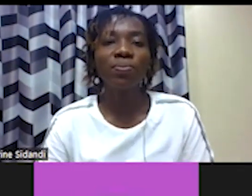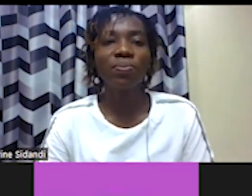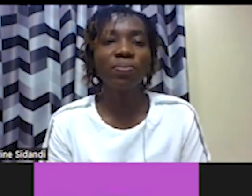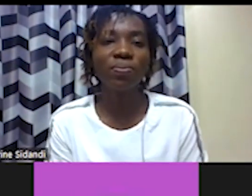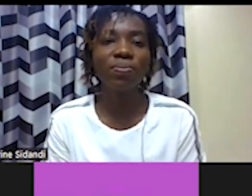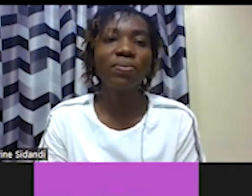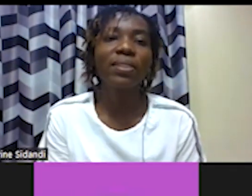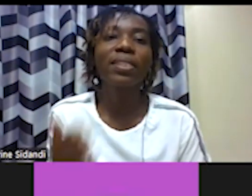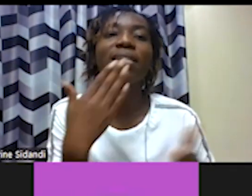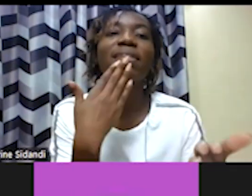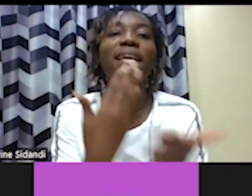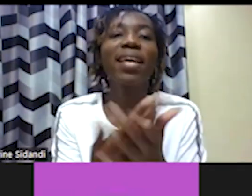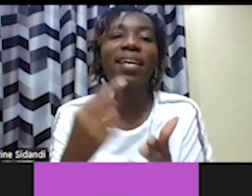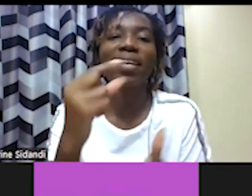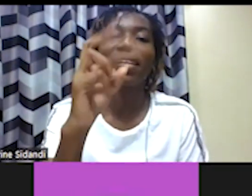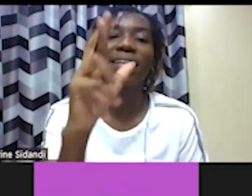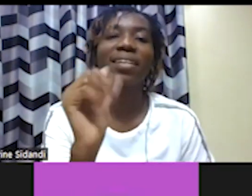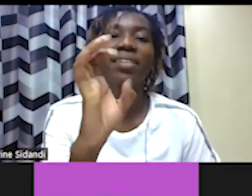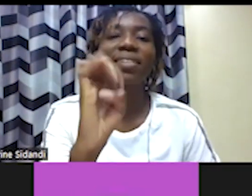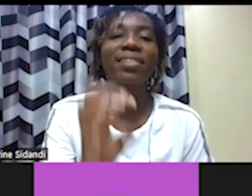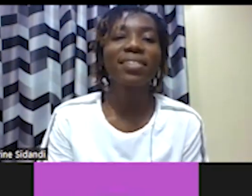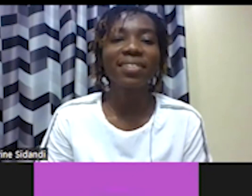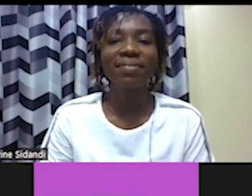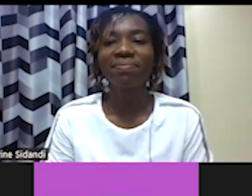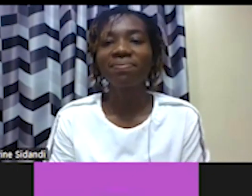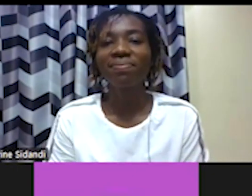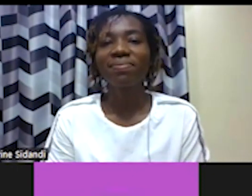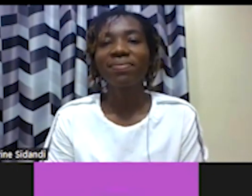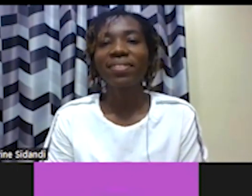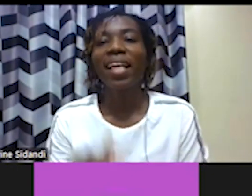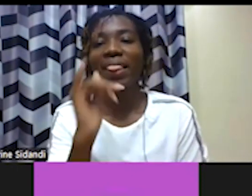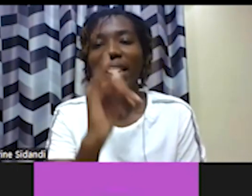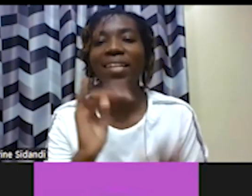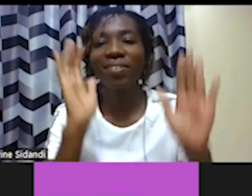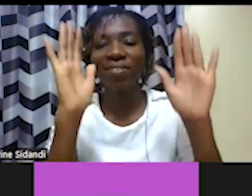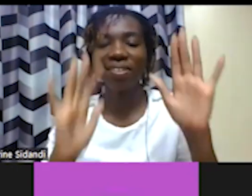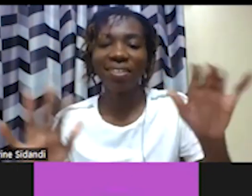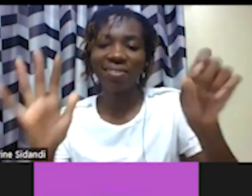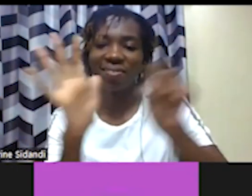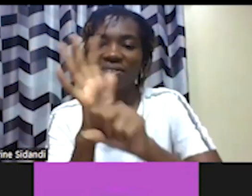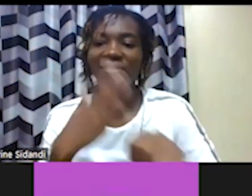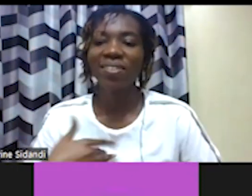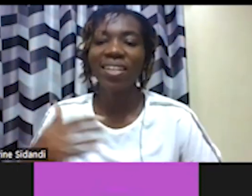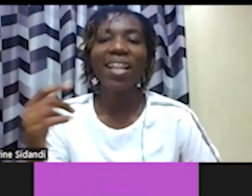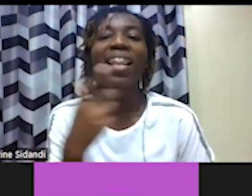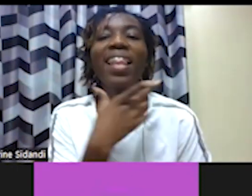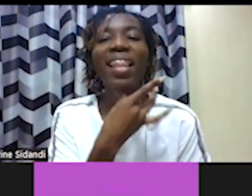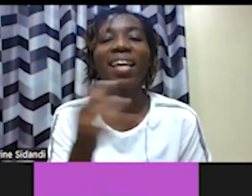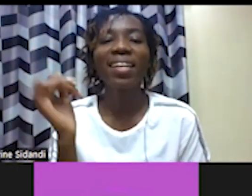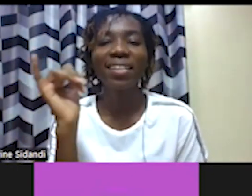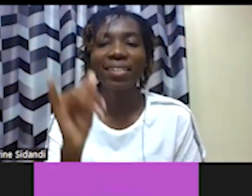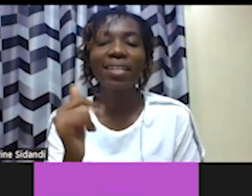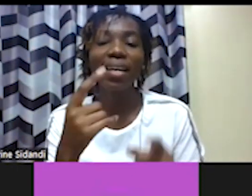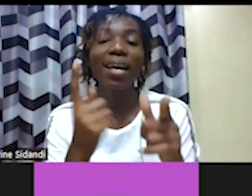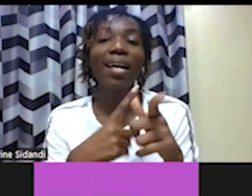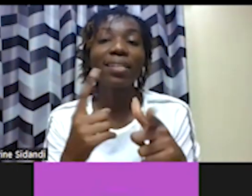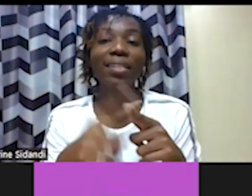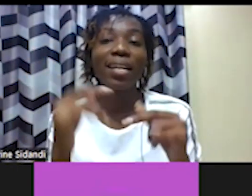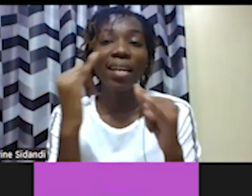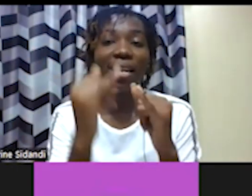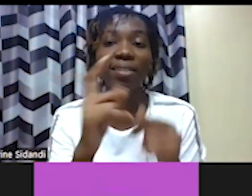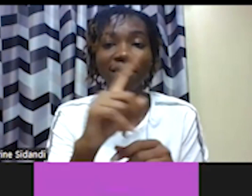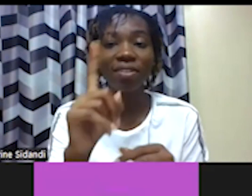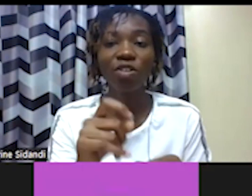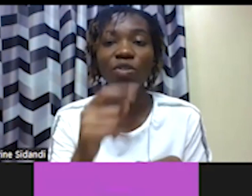Thank you, Grace. All right. That's amazing. I like that one. And the last question is, how